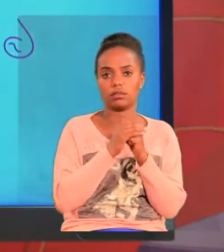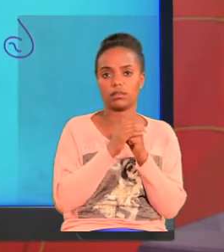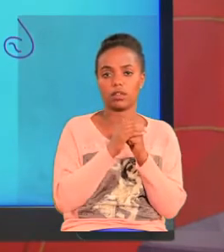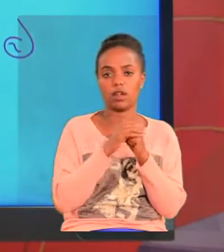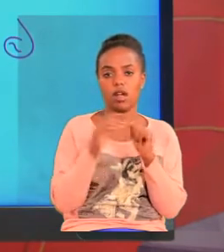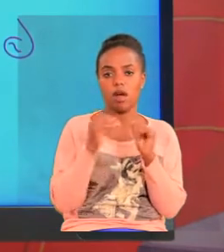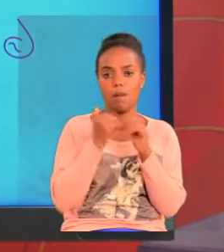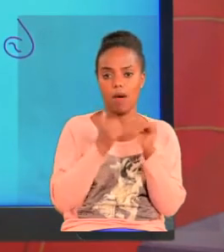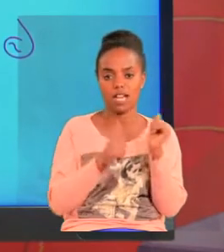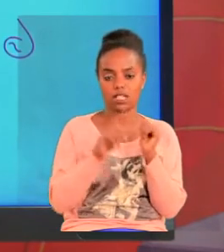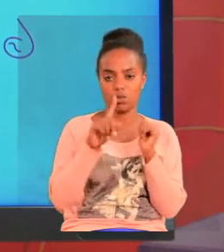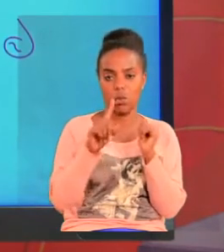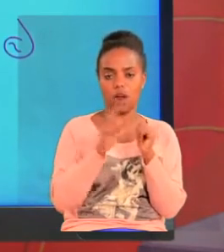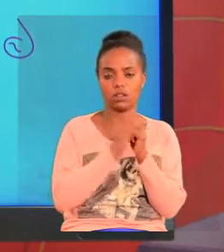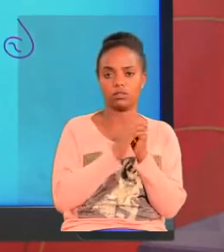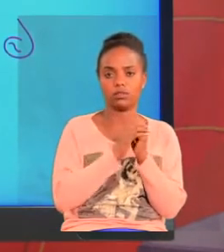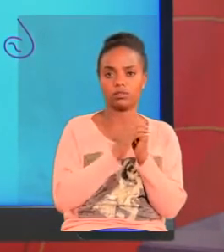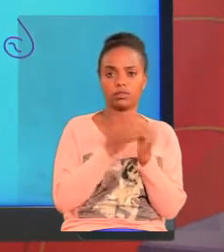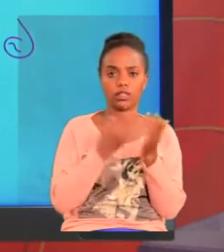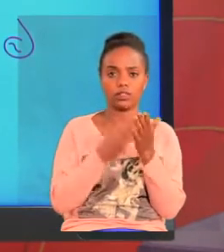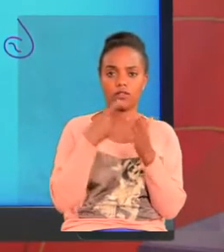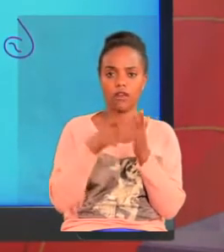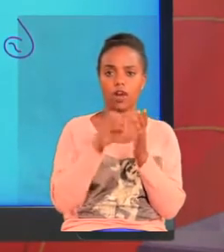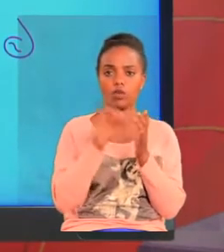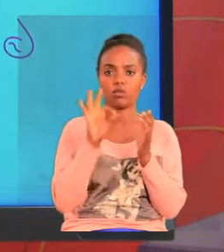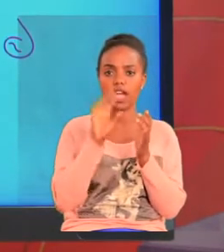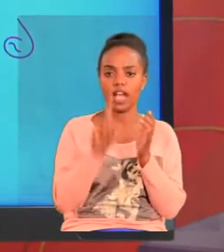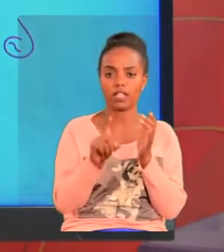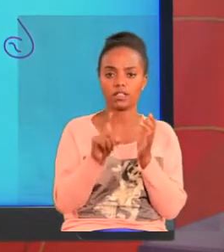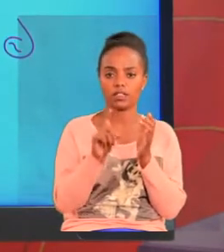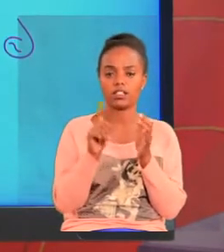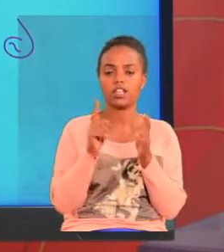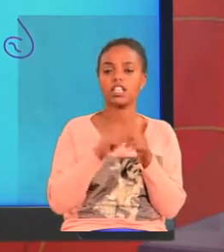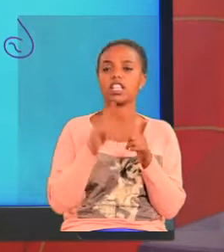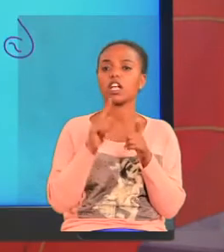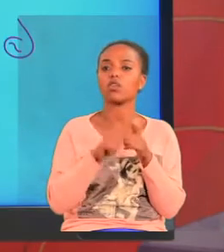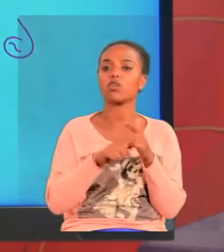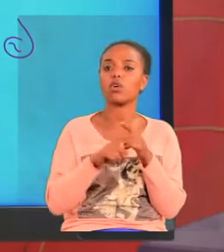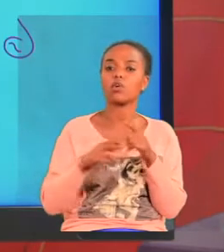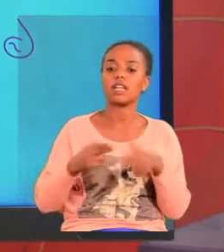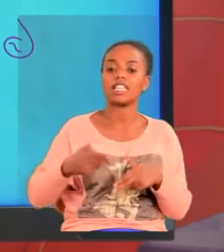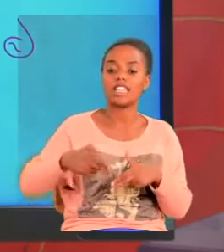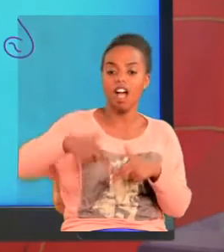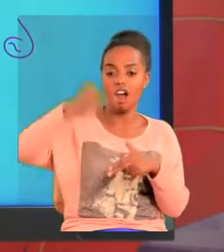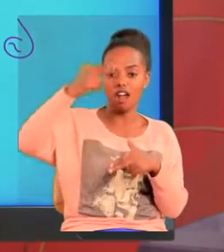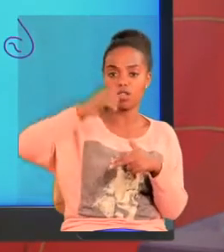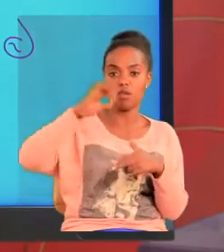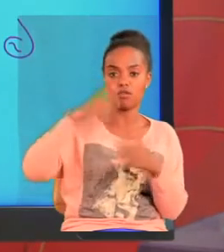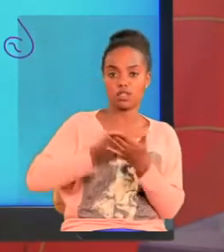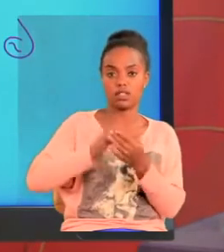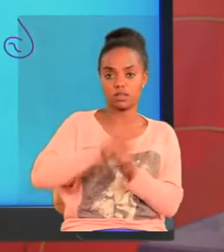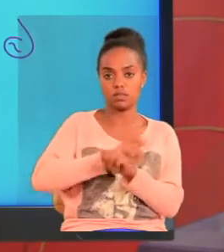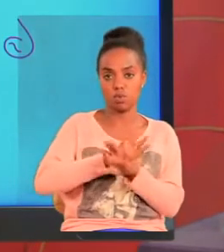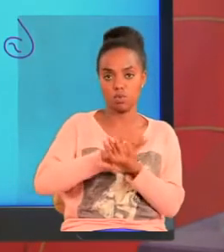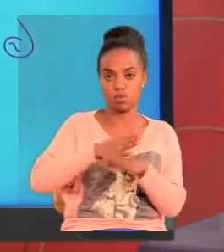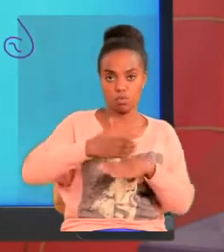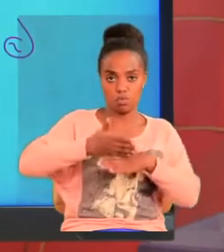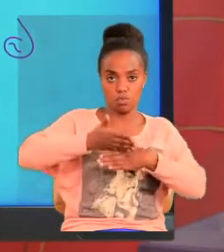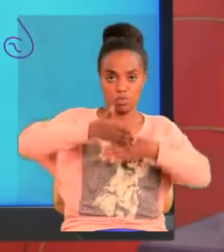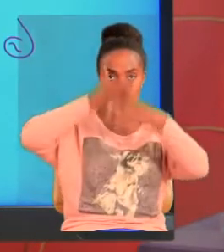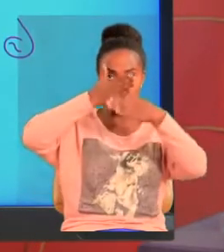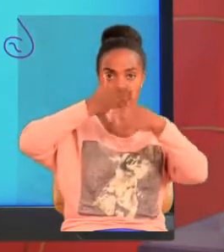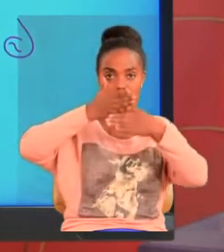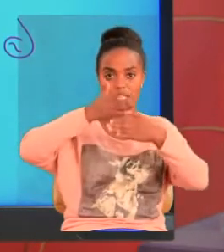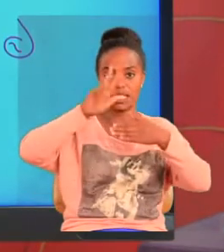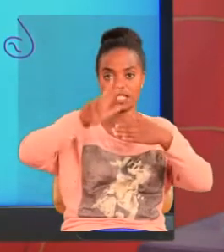minus 1. So this is the value of x. Therefore, the height of this building is 3 plus